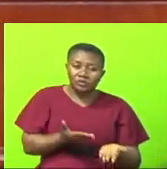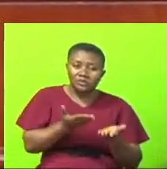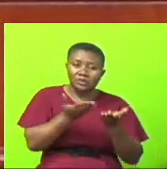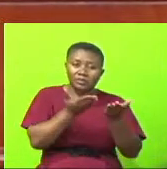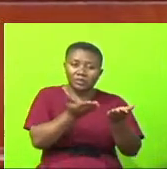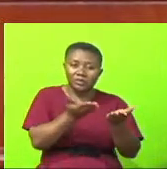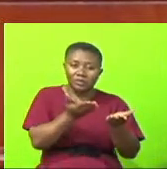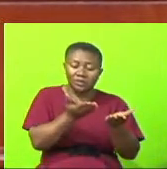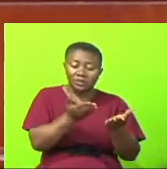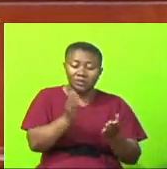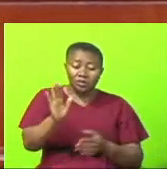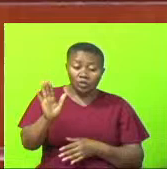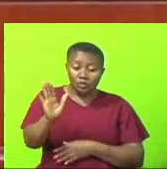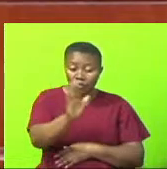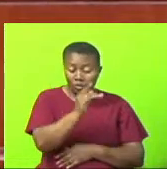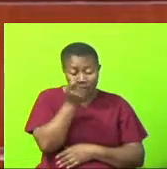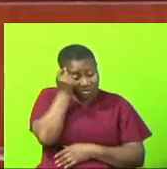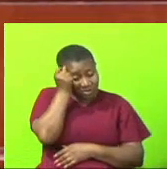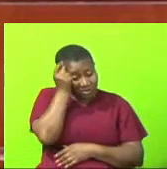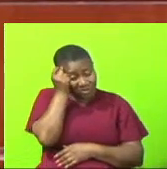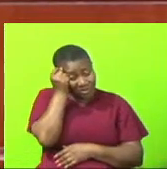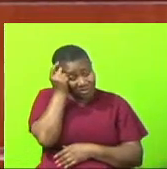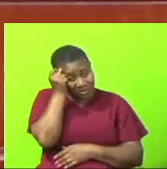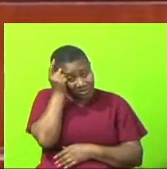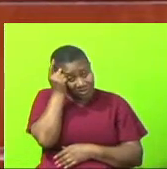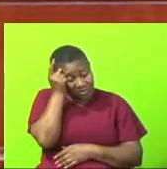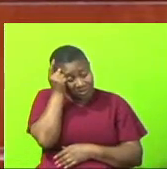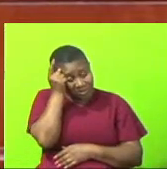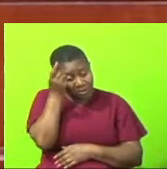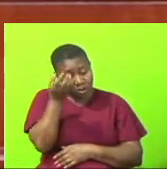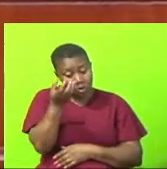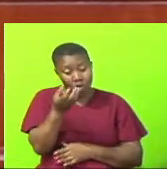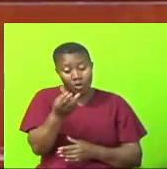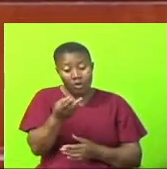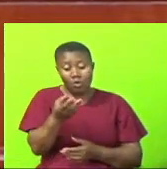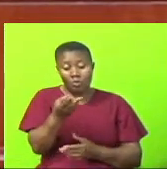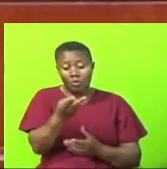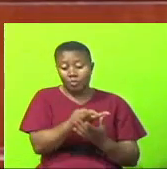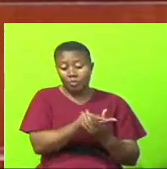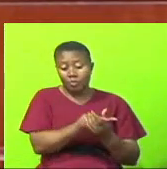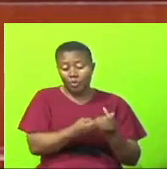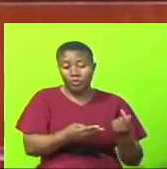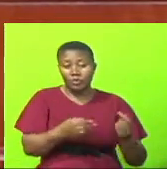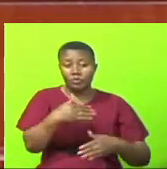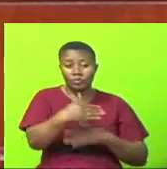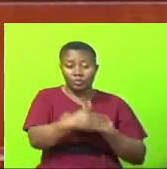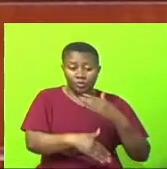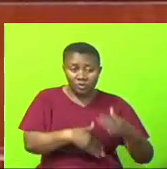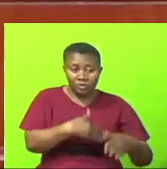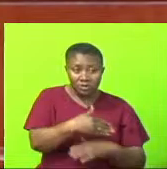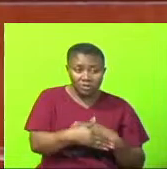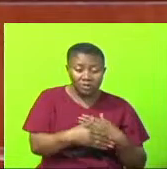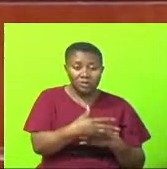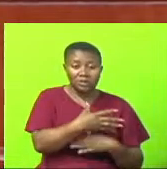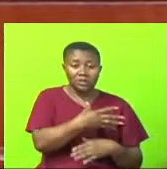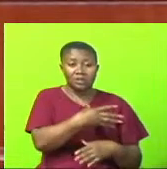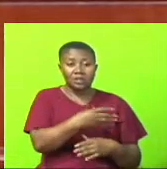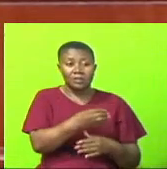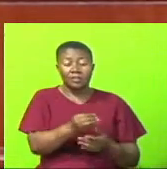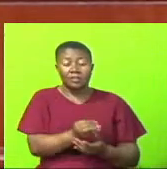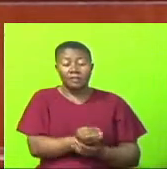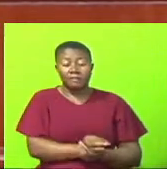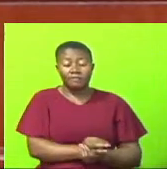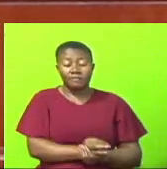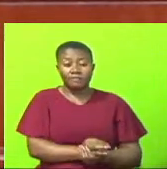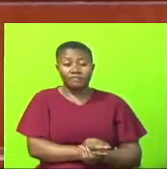your understanding of both the procedure and the substantive law. My attention was